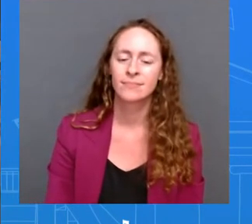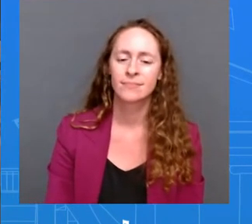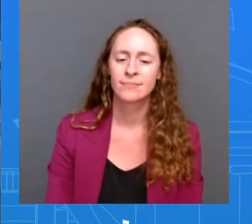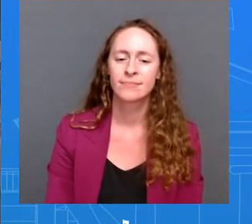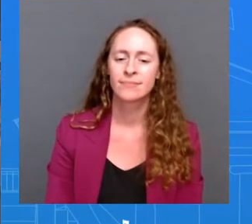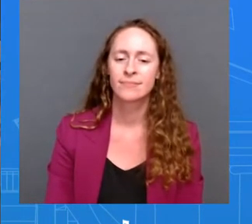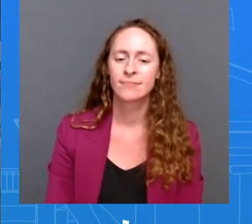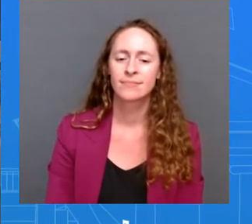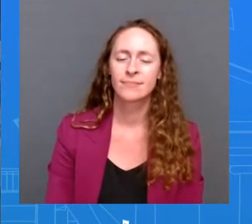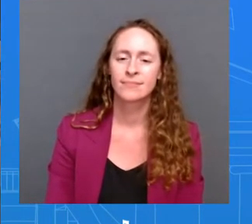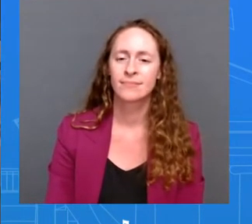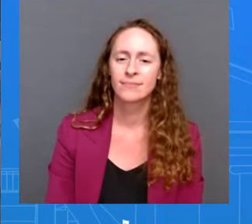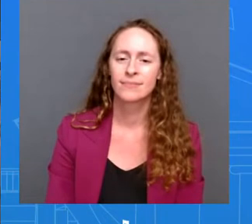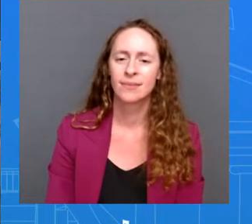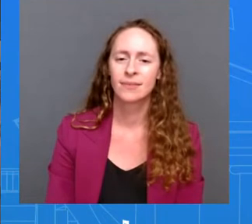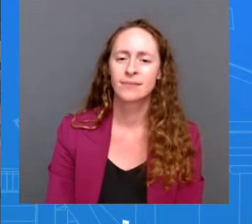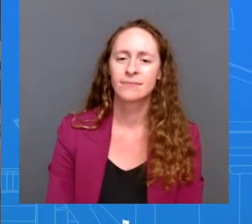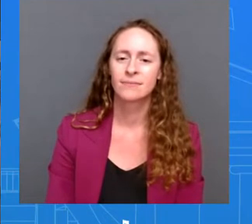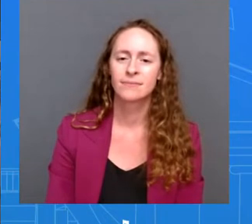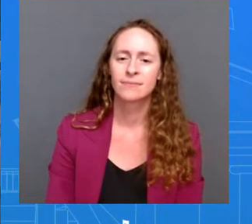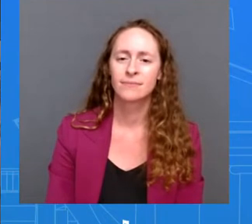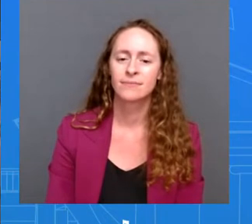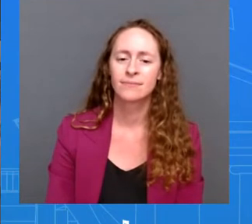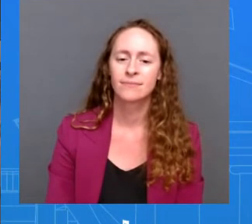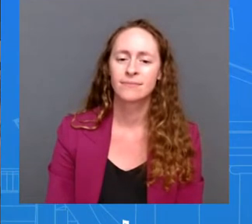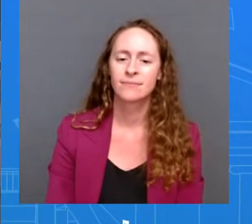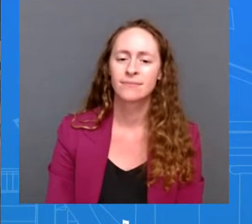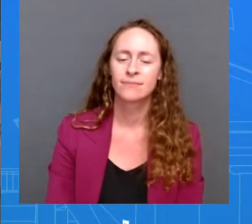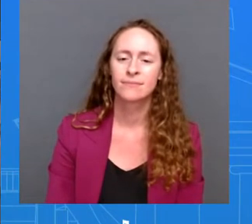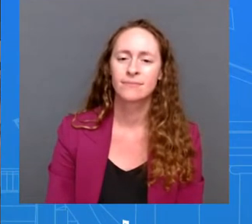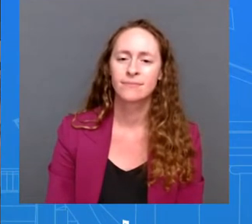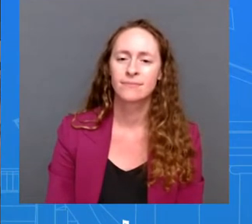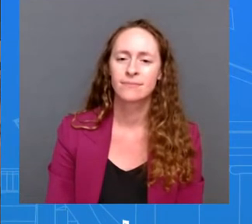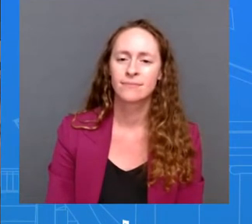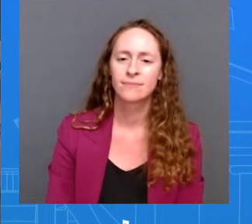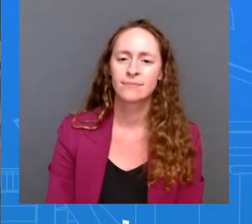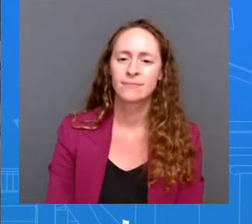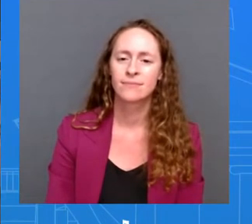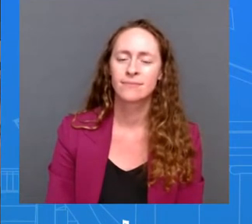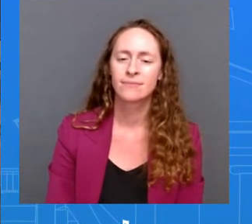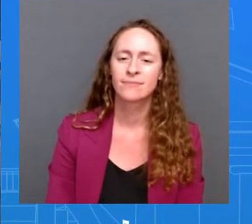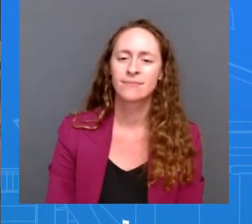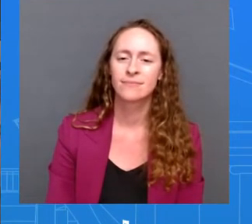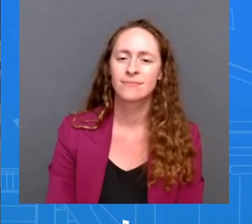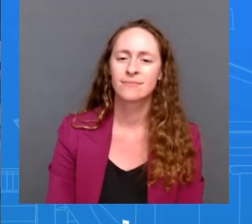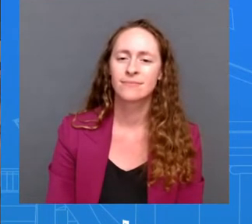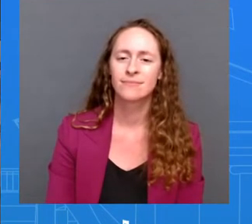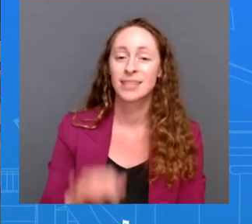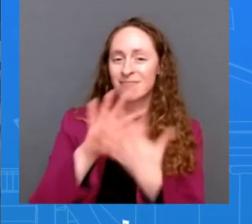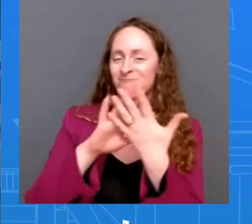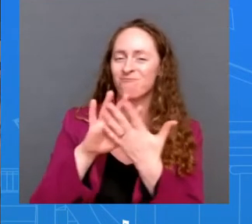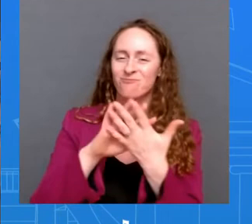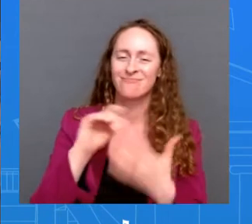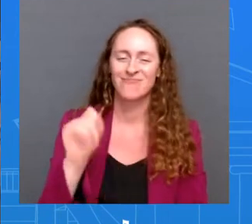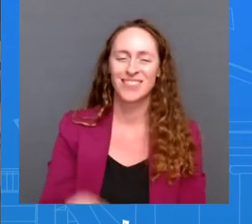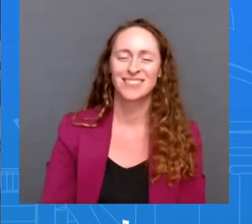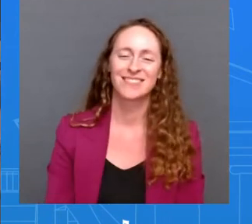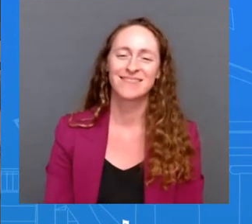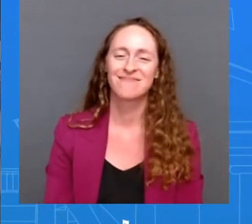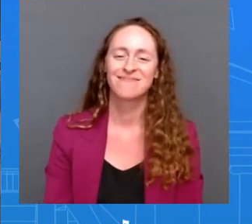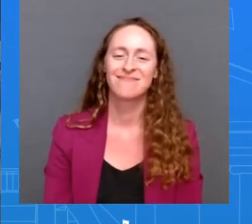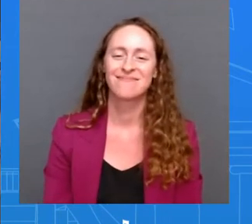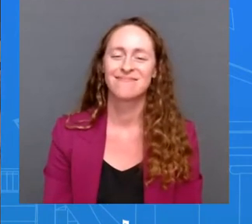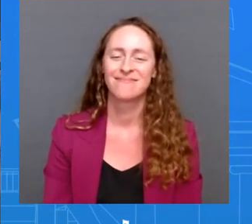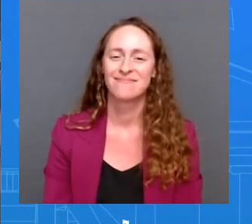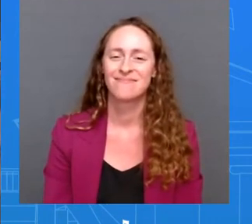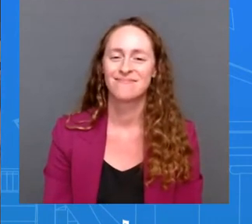the two presidents may take place. There was a room for that. Given the current situation, do you think there's a room for a meeting between